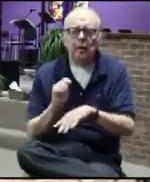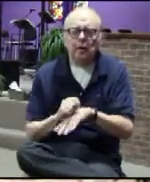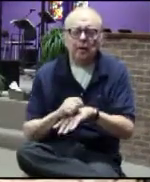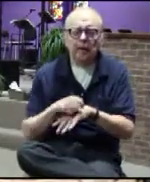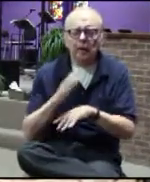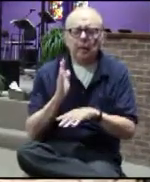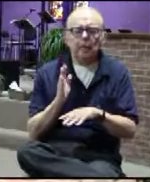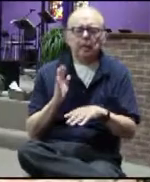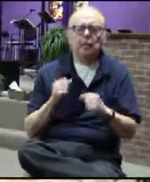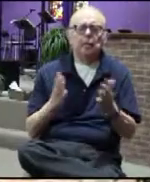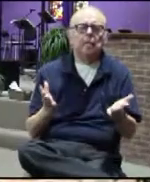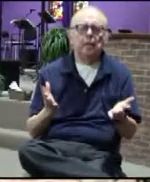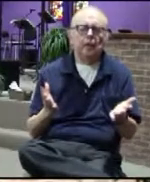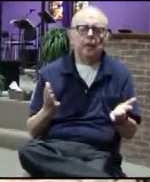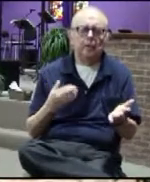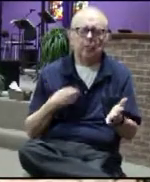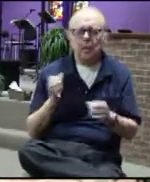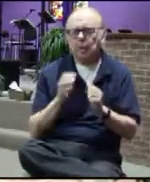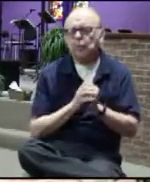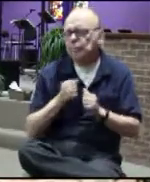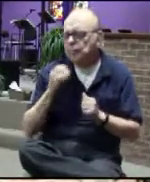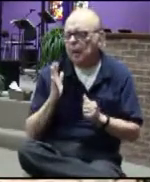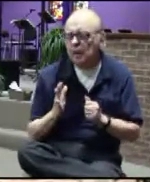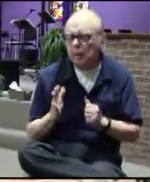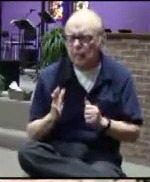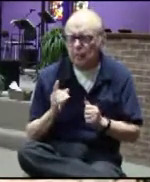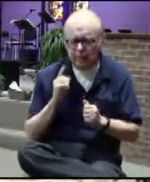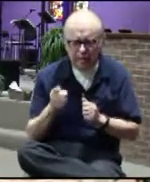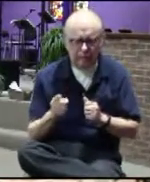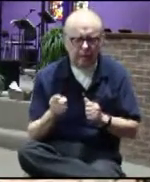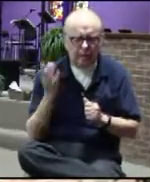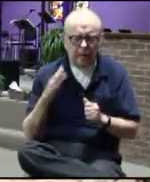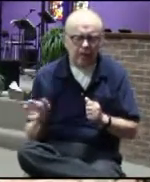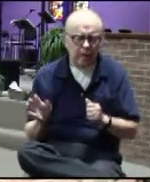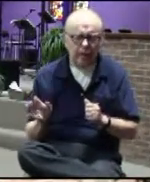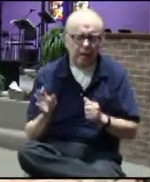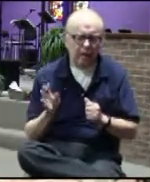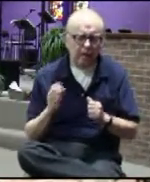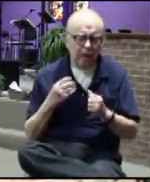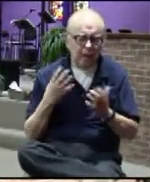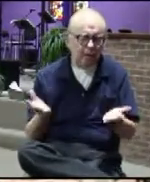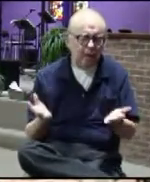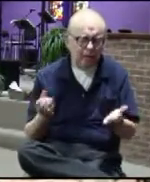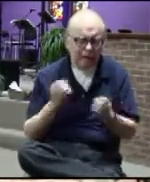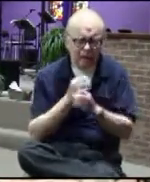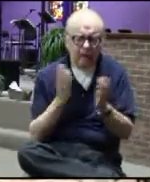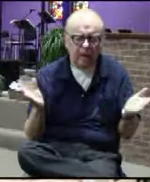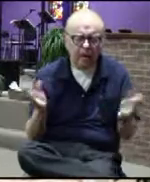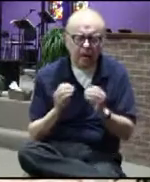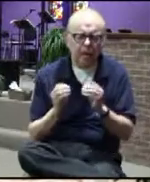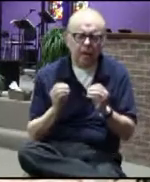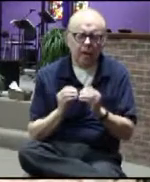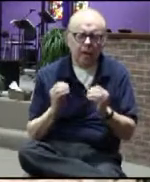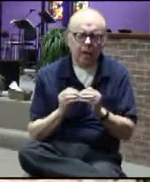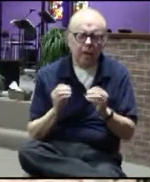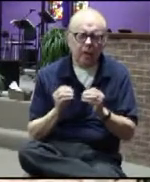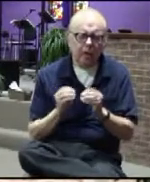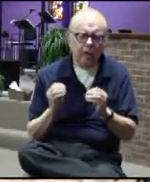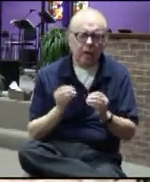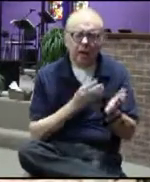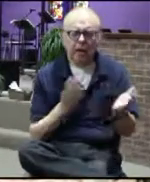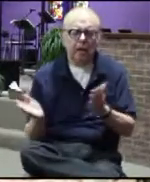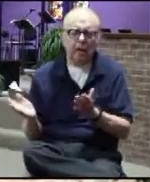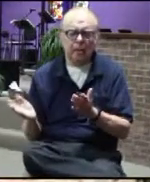of God and how much it would be to worship him? Or you that were lame, how could you imagine no longer being carried to the